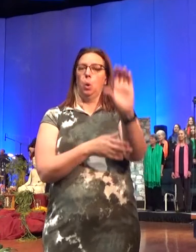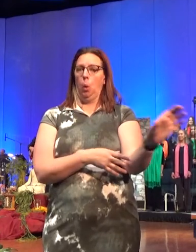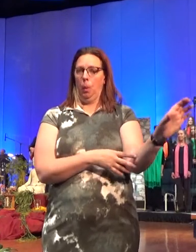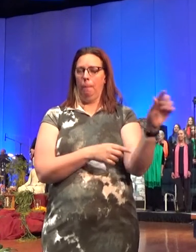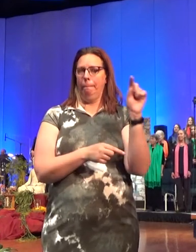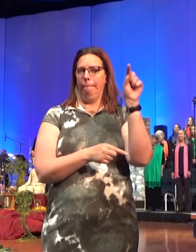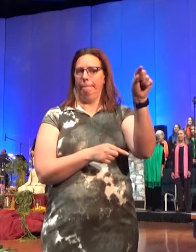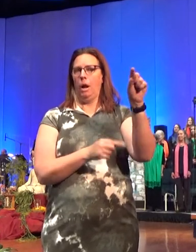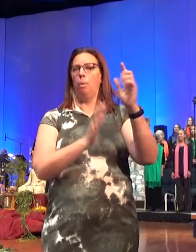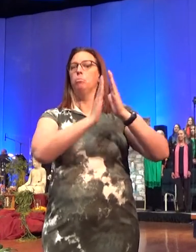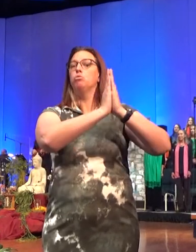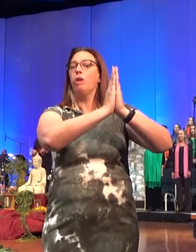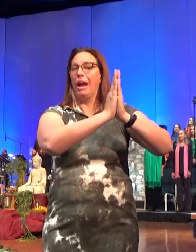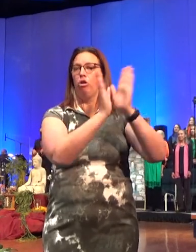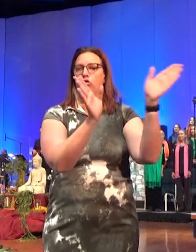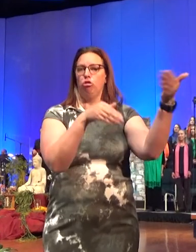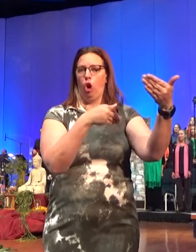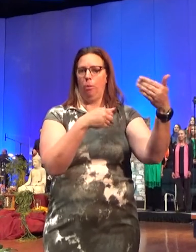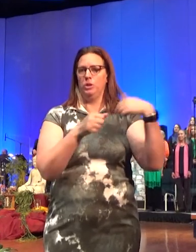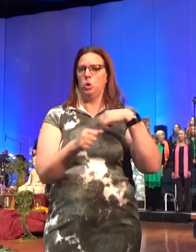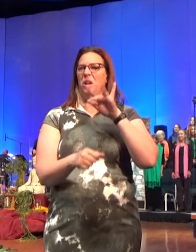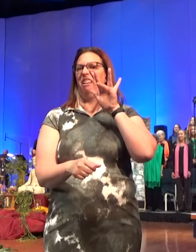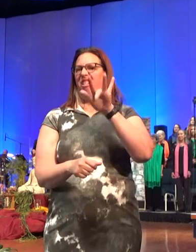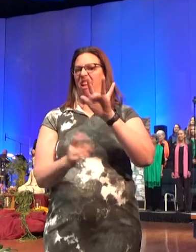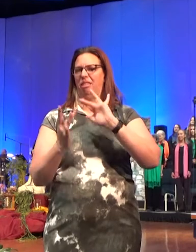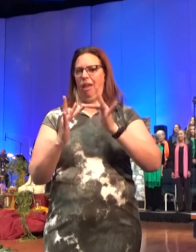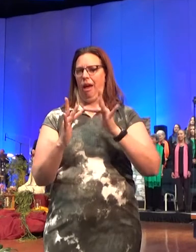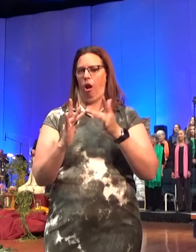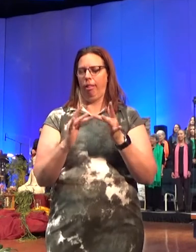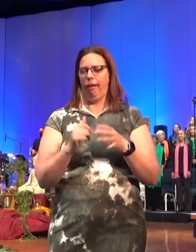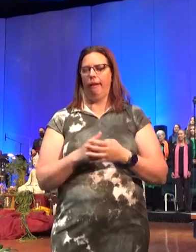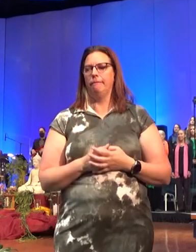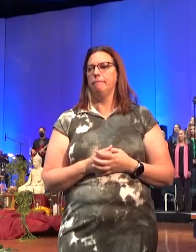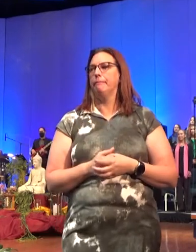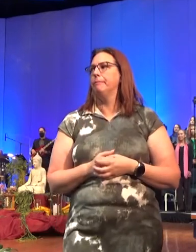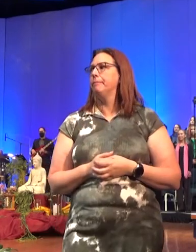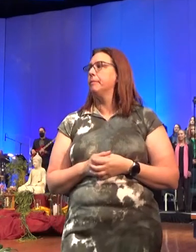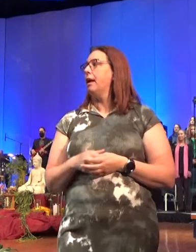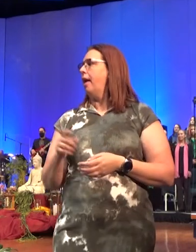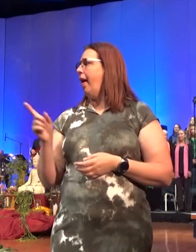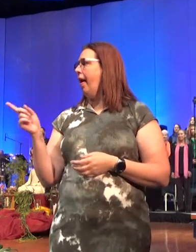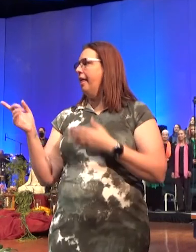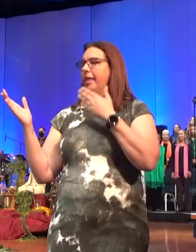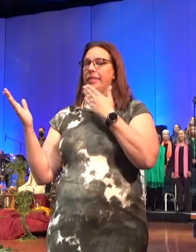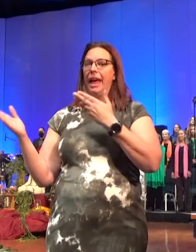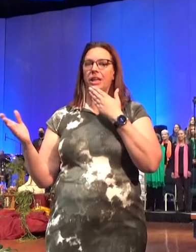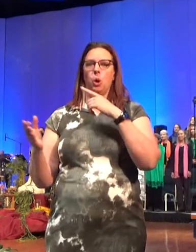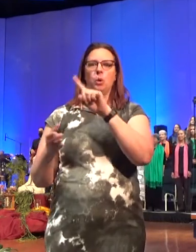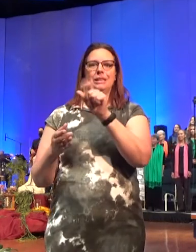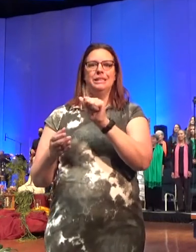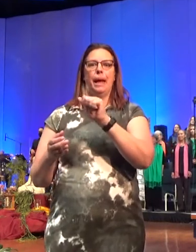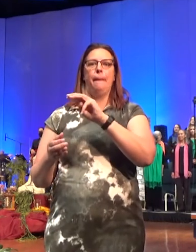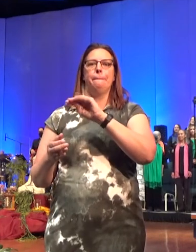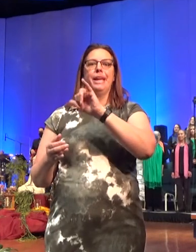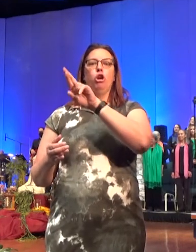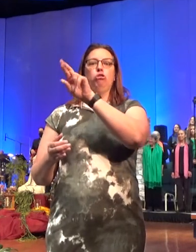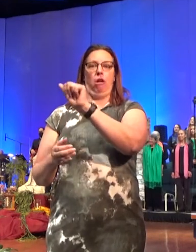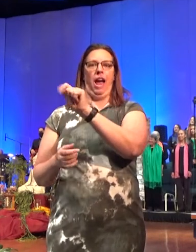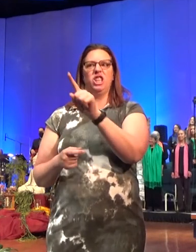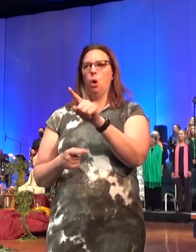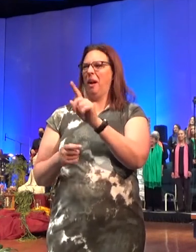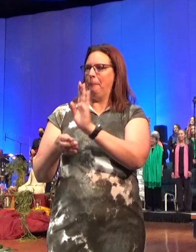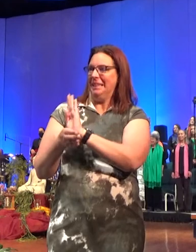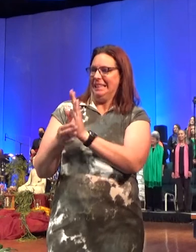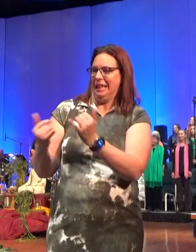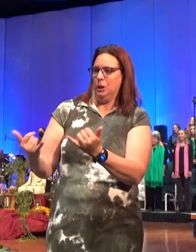the link and join the online prayer room. Thank you, Zamira. You're an extra busy minister today because you're right after